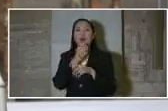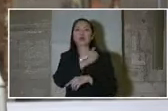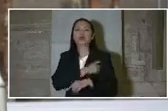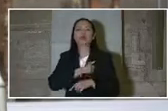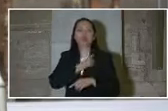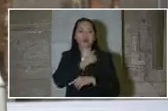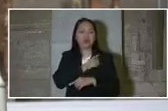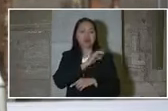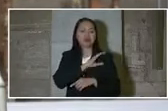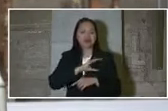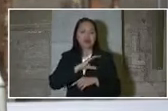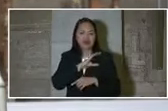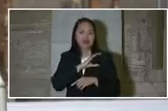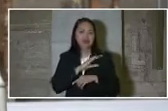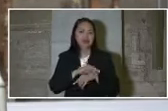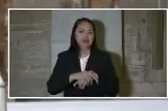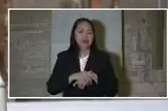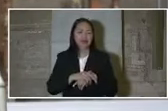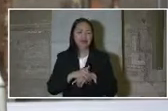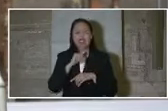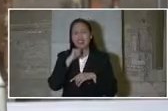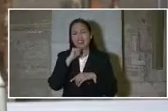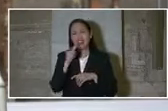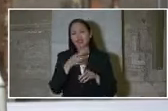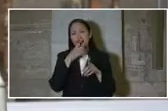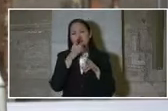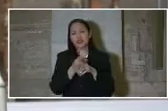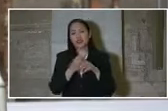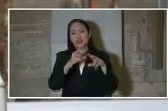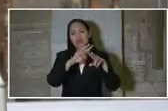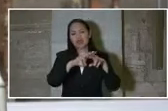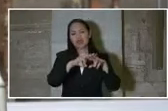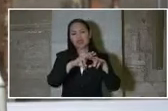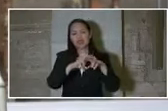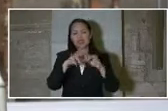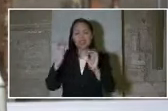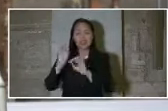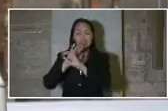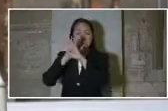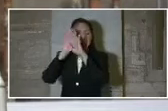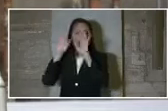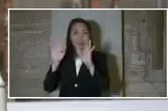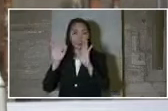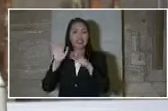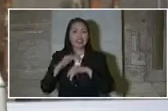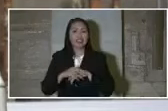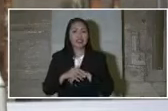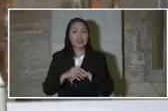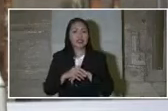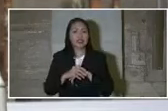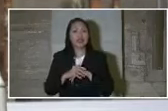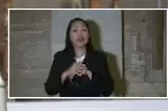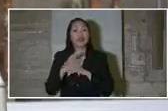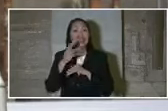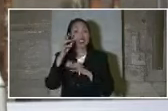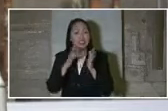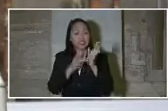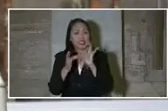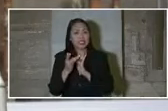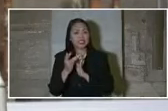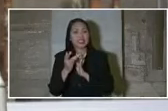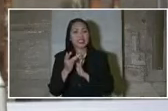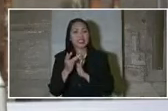That is not about being salt and light. That is why Jesus used the image